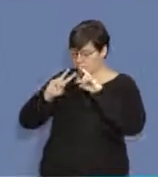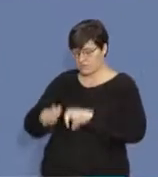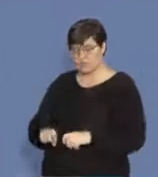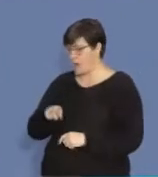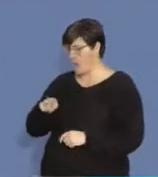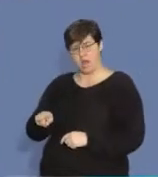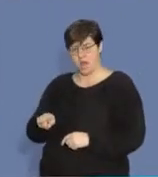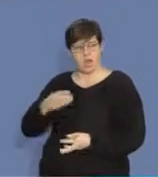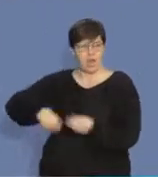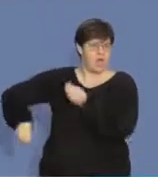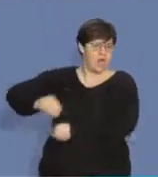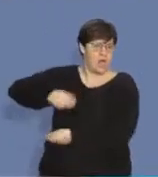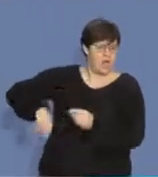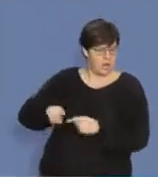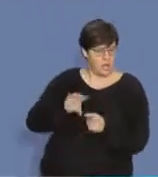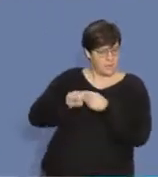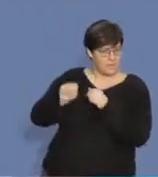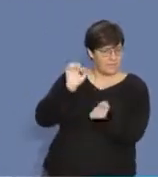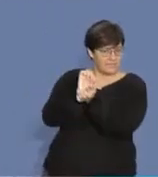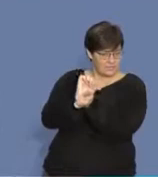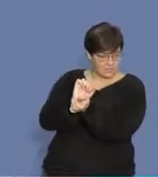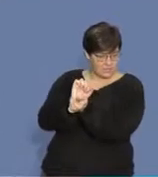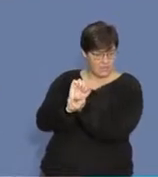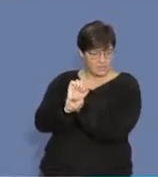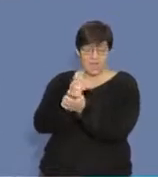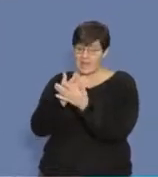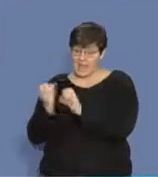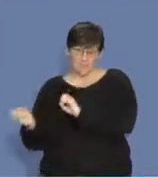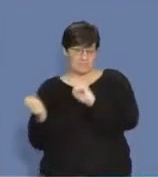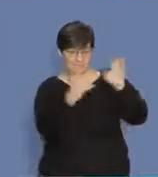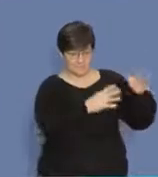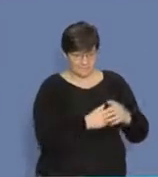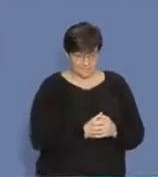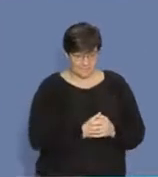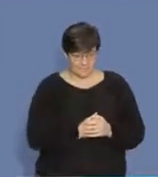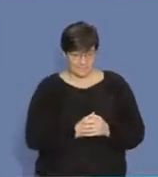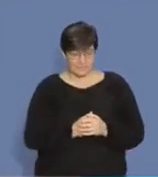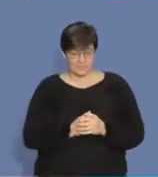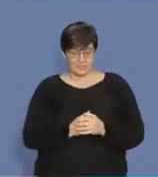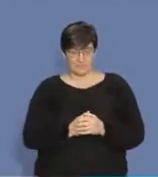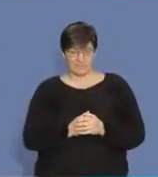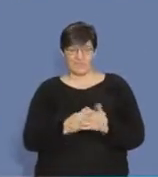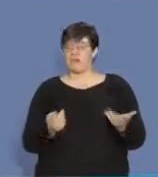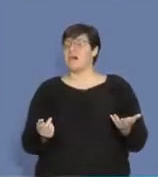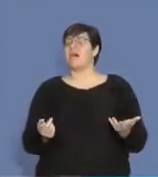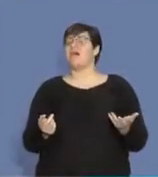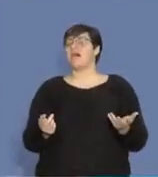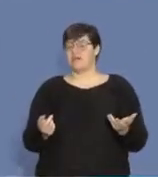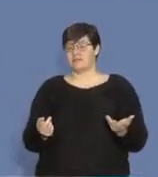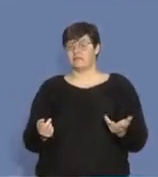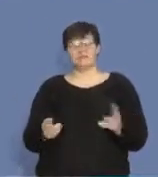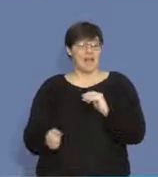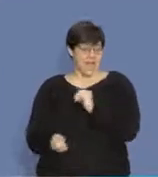you're involved in unethical practices, which constitutes tax evasion, clearly you can see